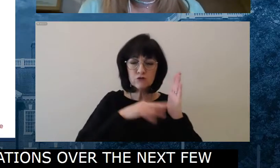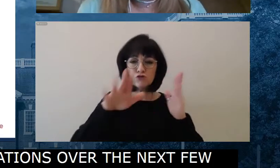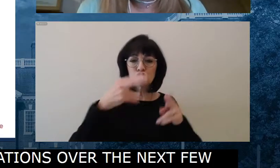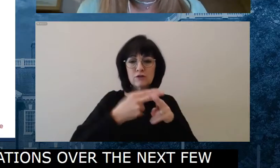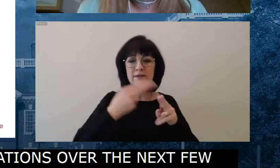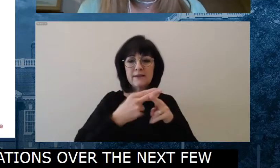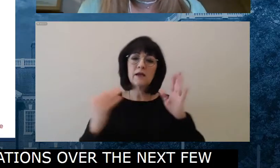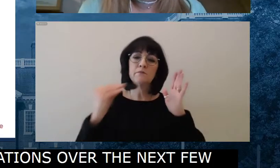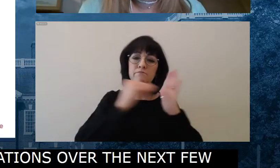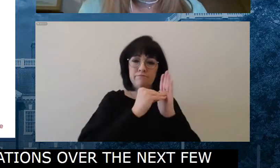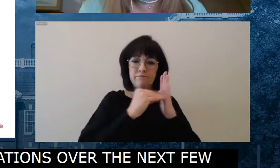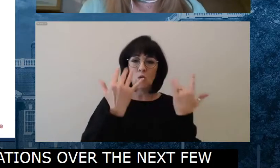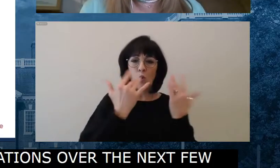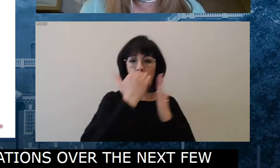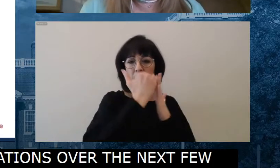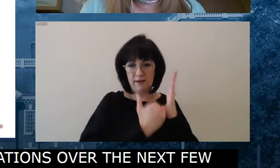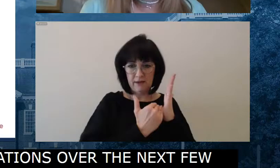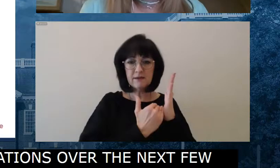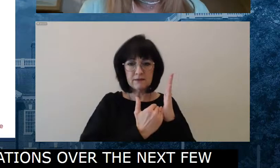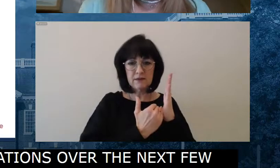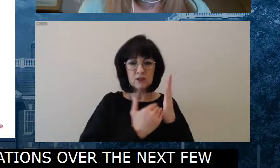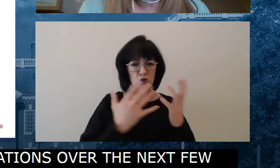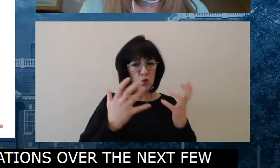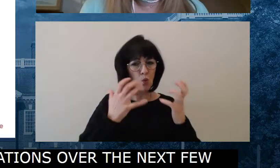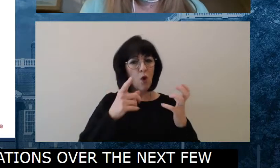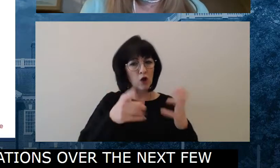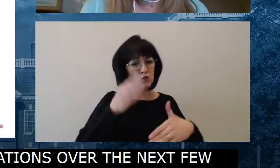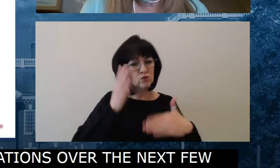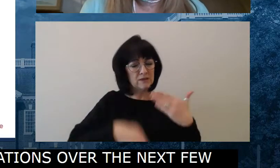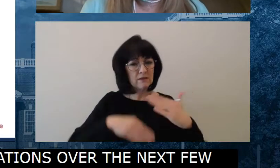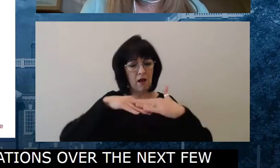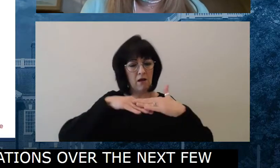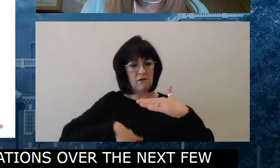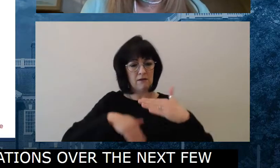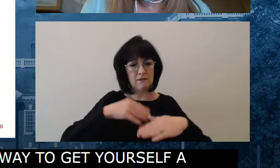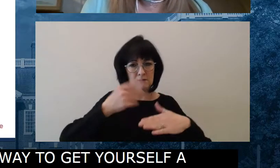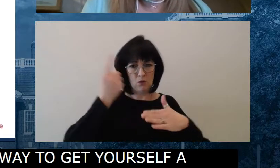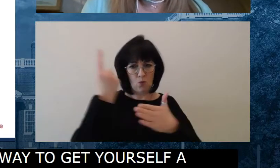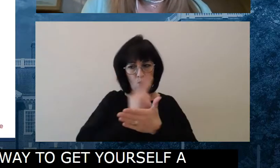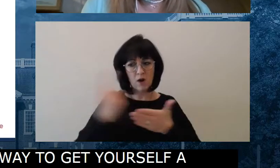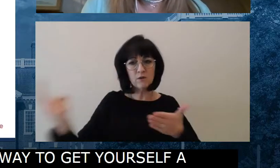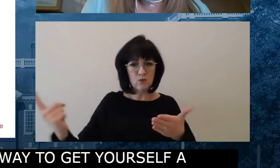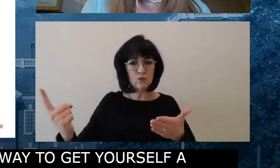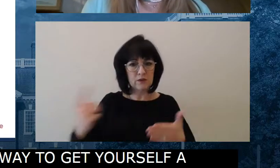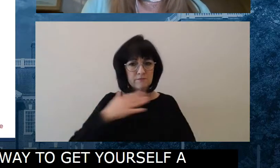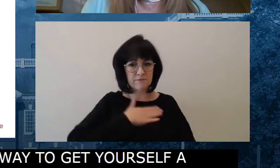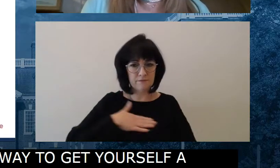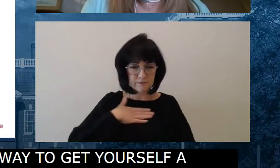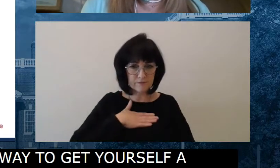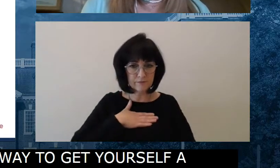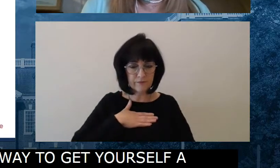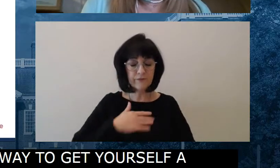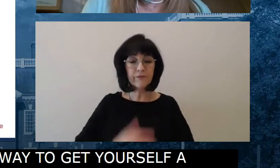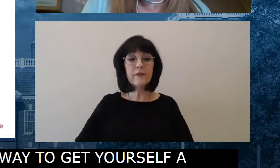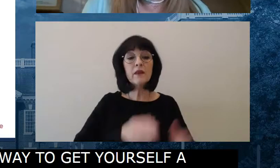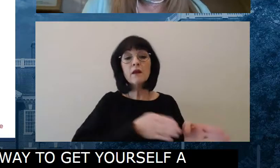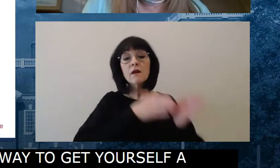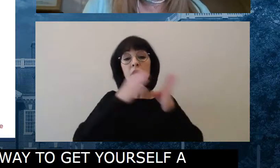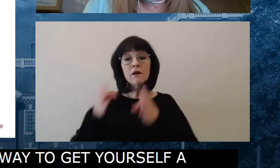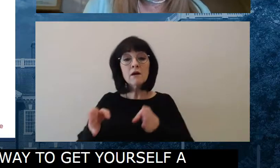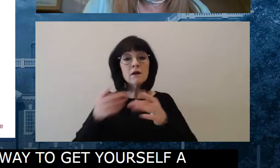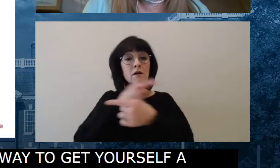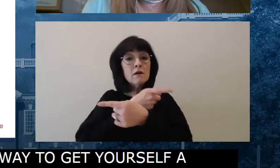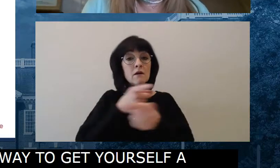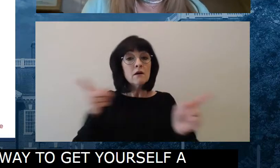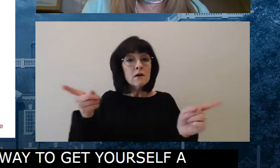spot within the next week or so. For those frontline and essential